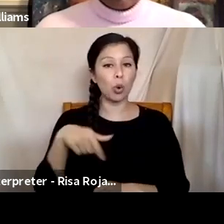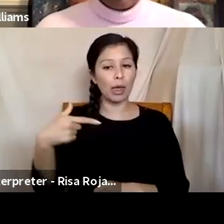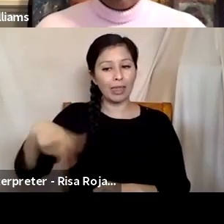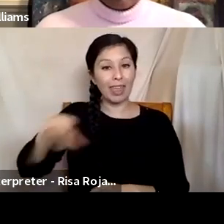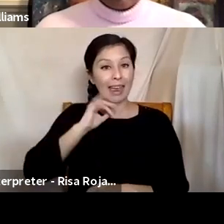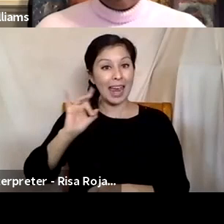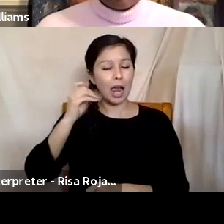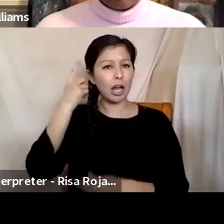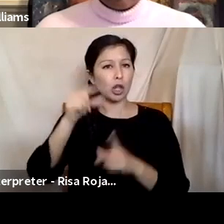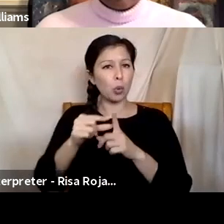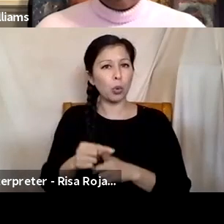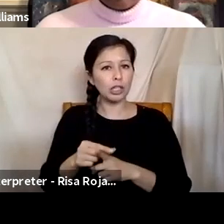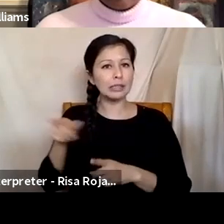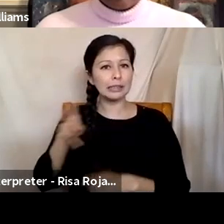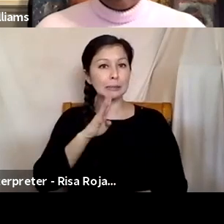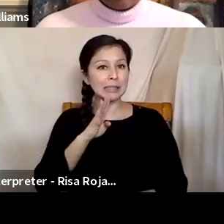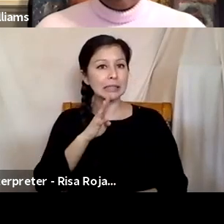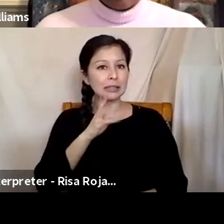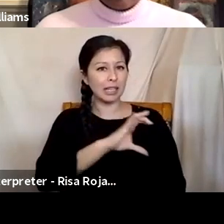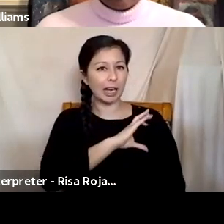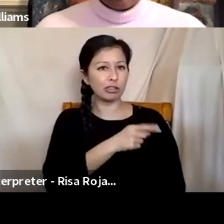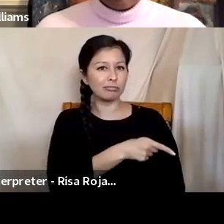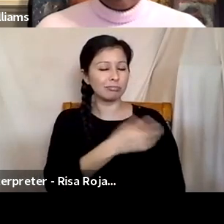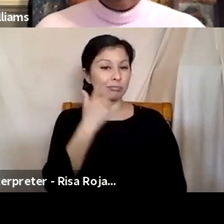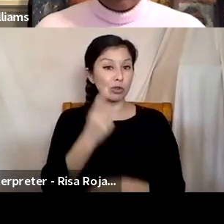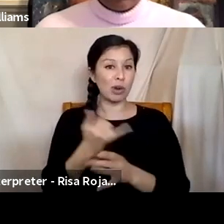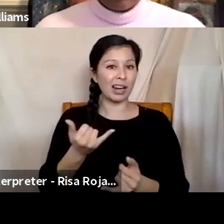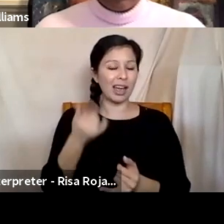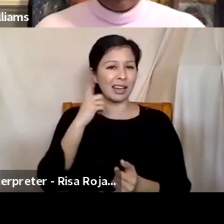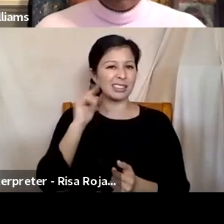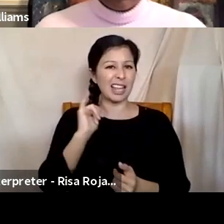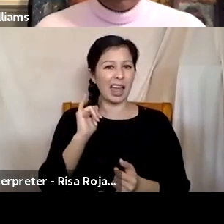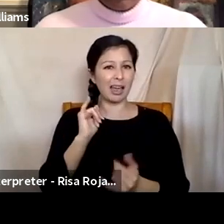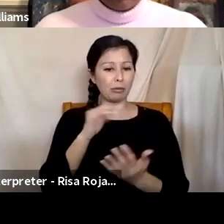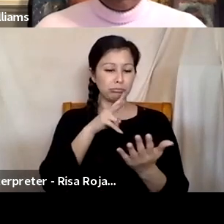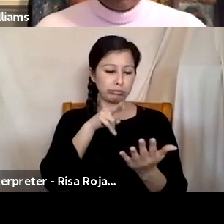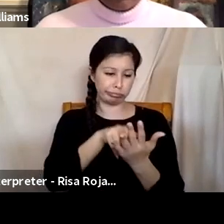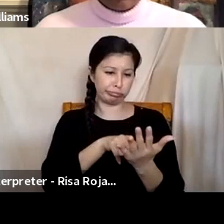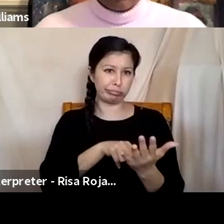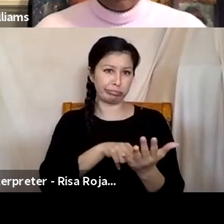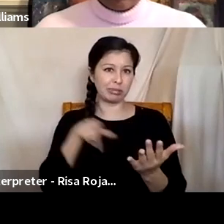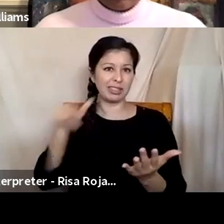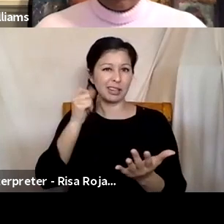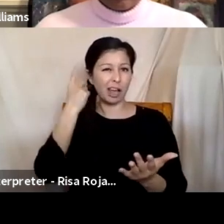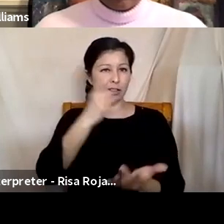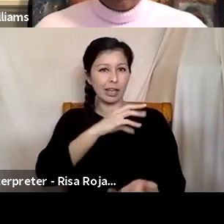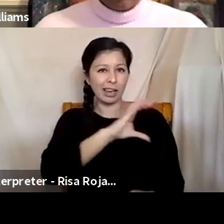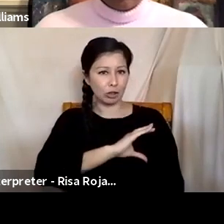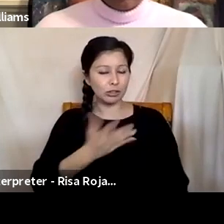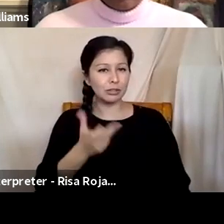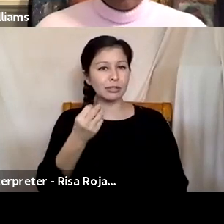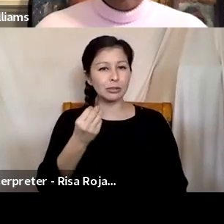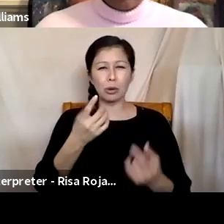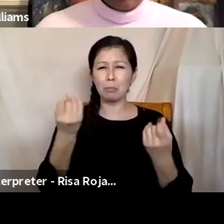understand the words that are coming out of the character's mouth, because right now it just sounds like a book report. They're just reading. So there's